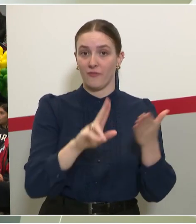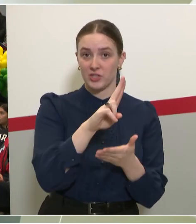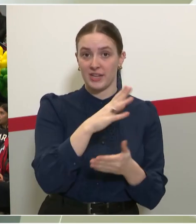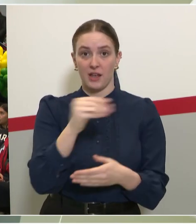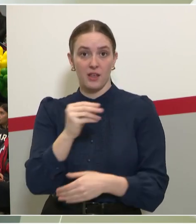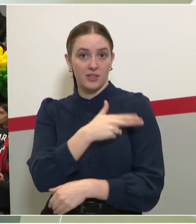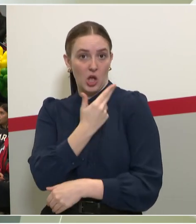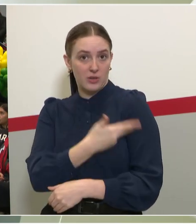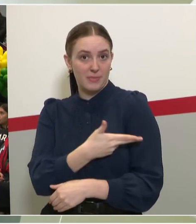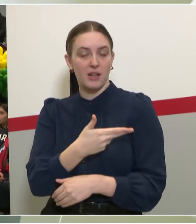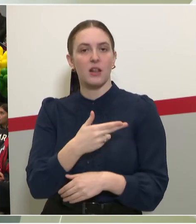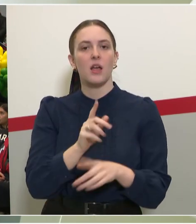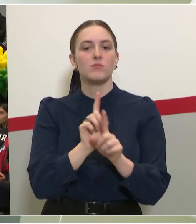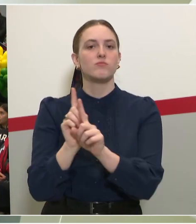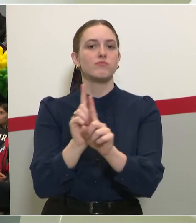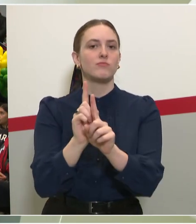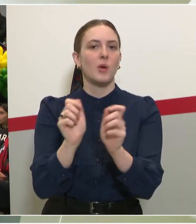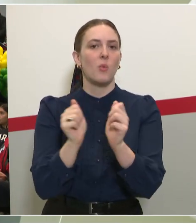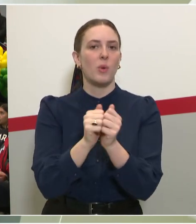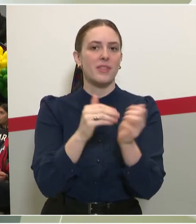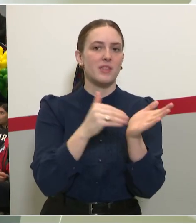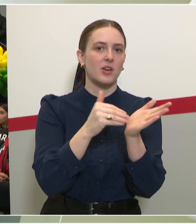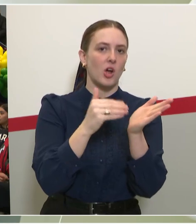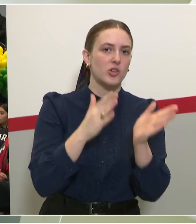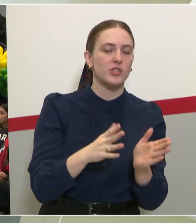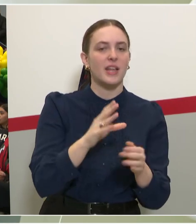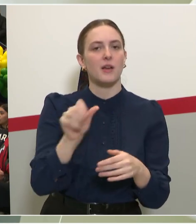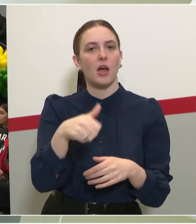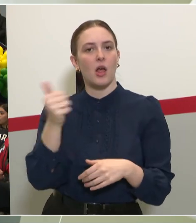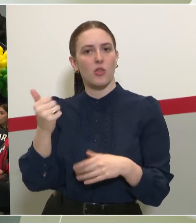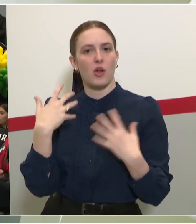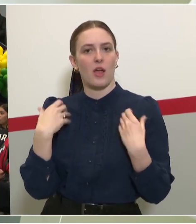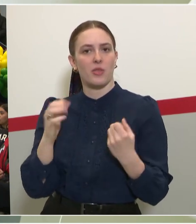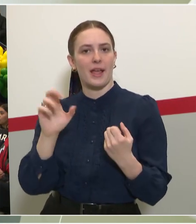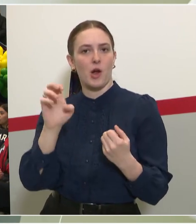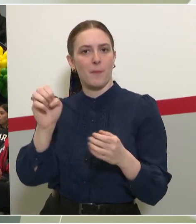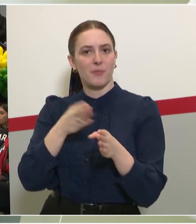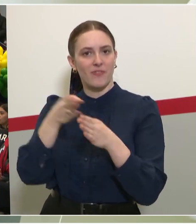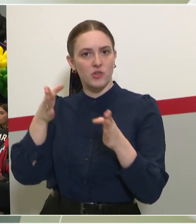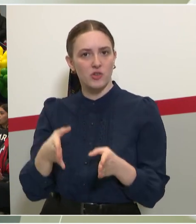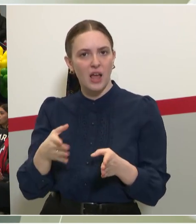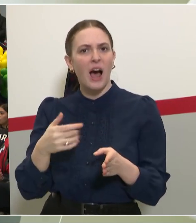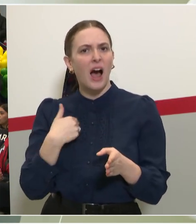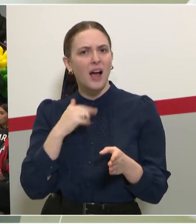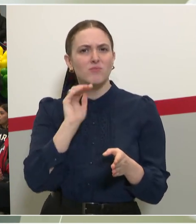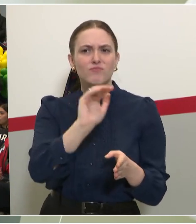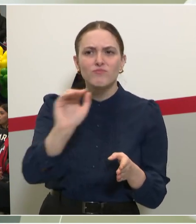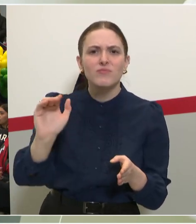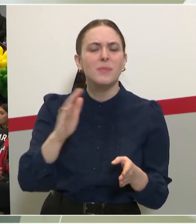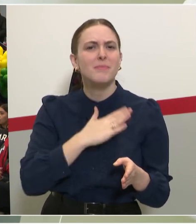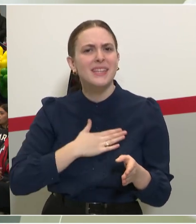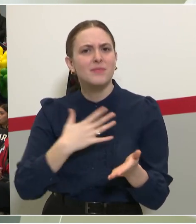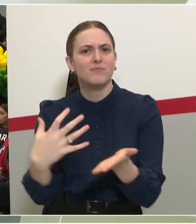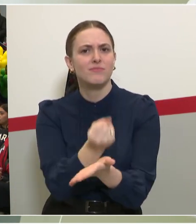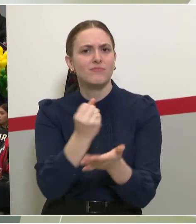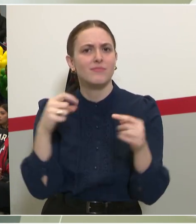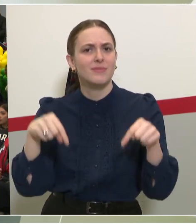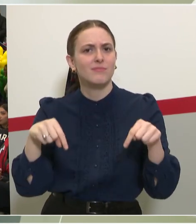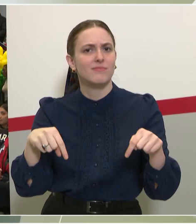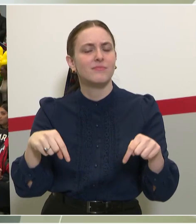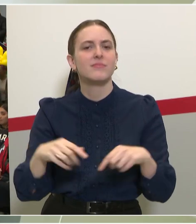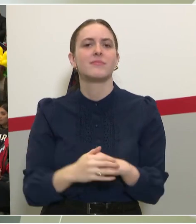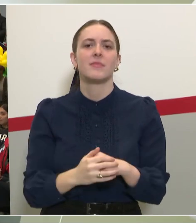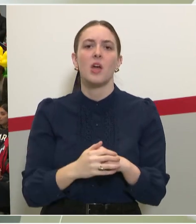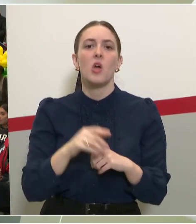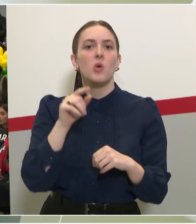shadowing our physicians and other healthcare professionals, I implore you, take advantage of this time. You are receiving